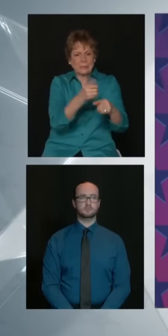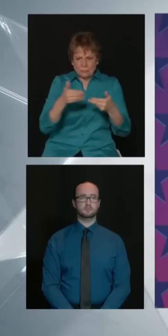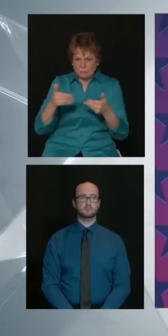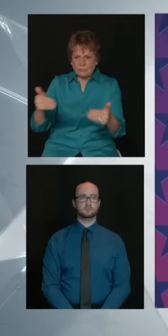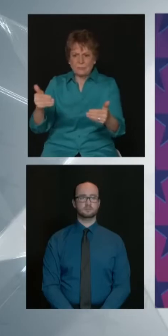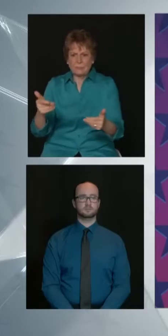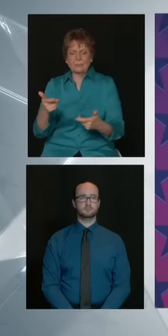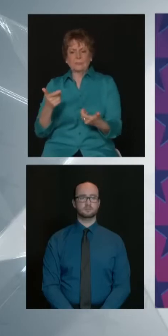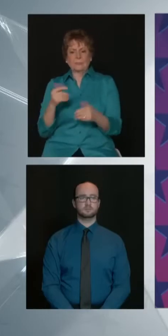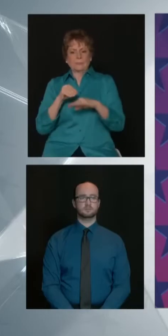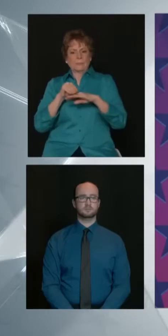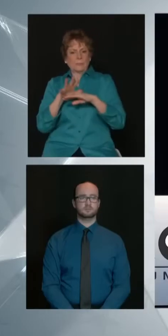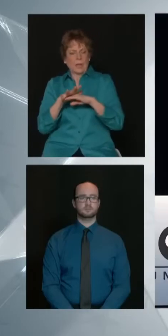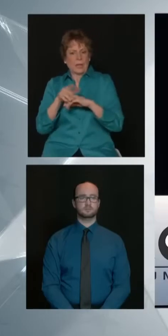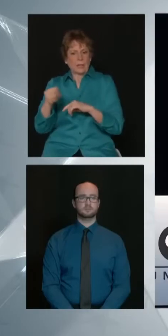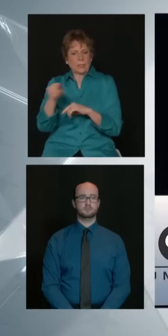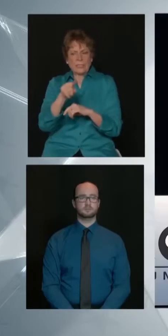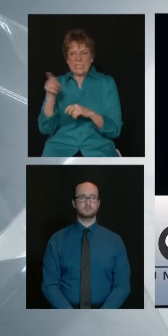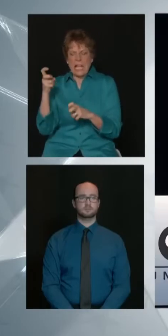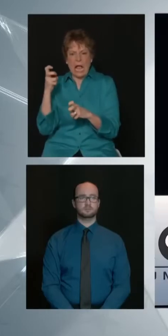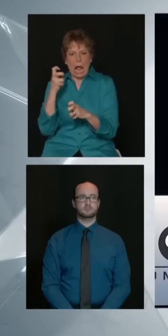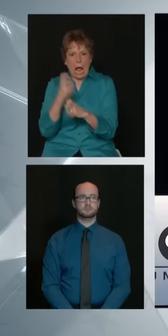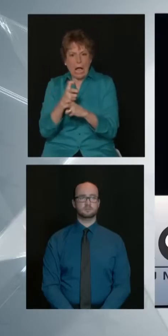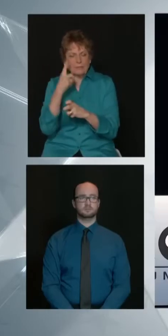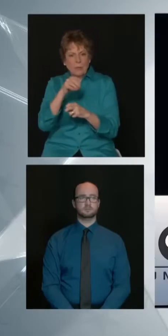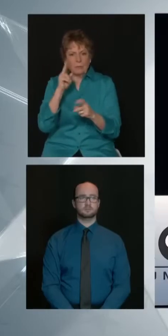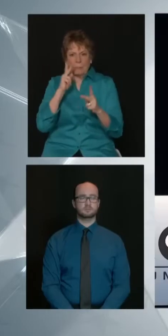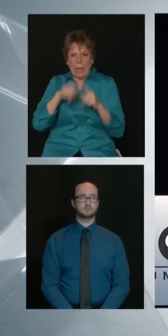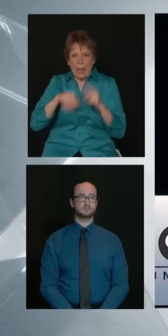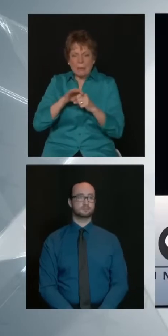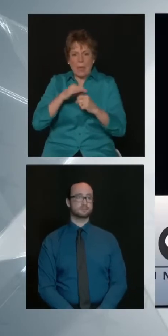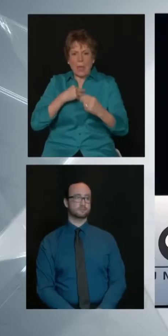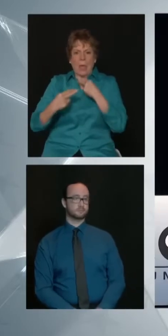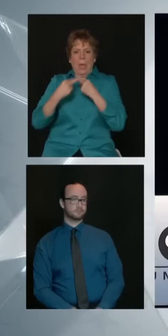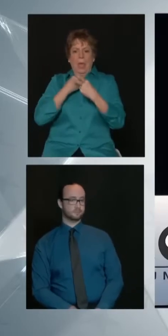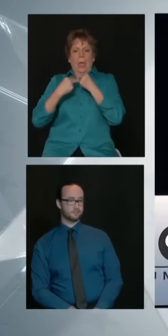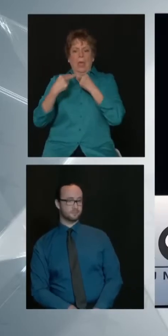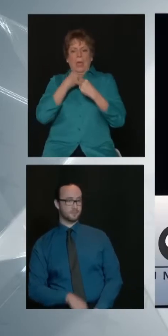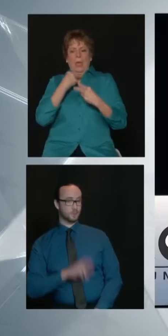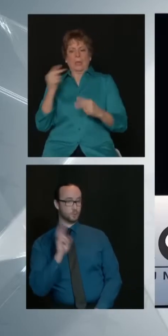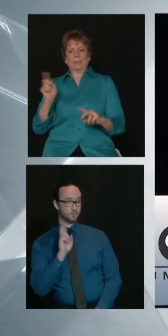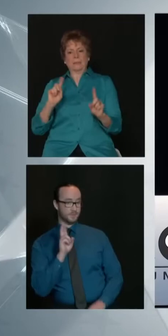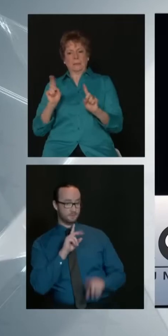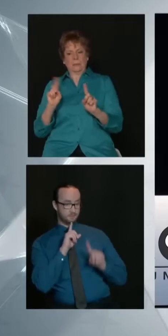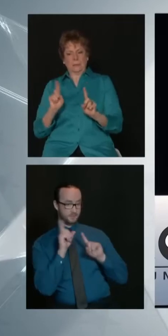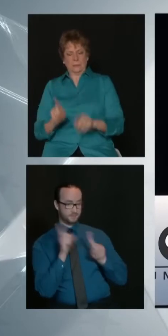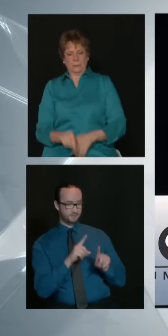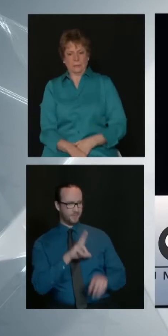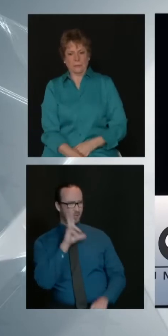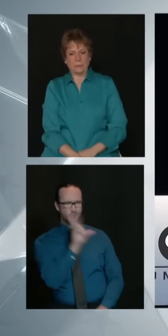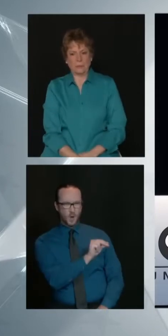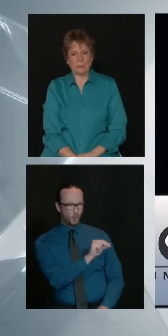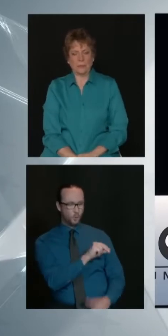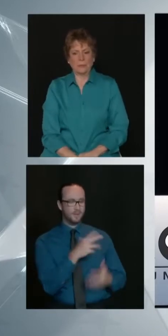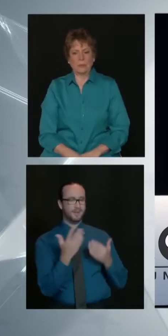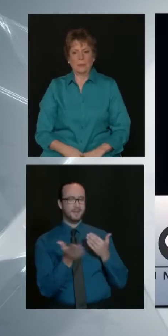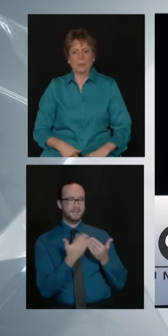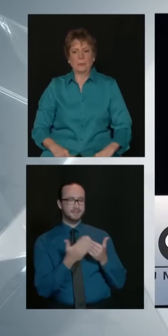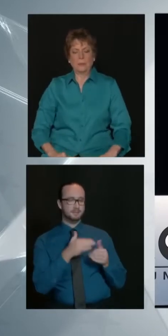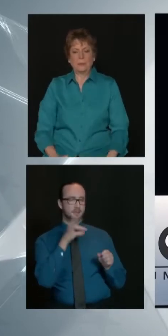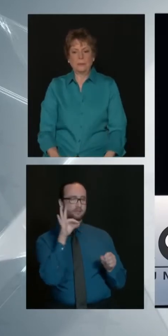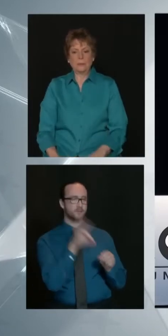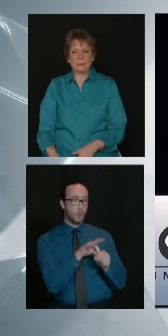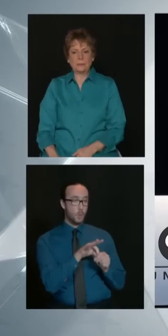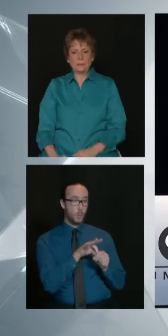vote? I want to make it easy to vote and hard to cheat. I want universal voter ID. He pretends to be okay with it. He wouldn't actually support it if it came to a vote in the United